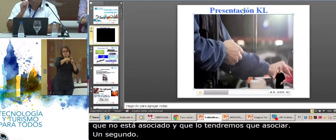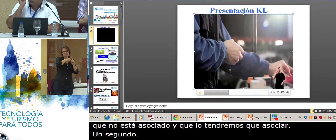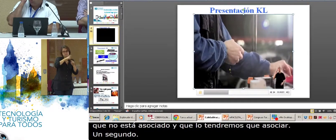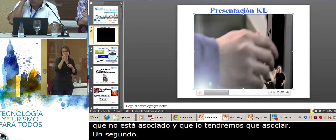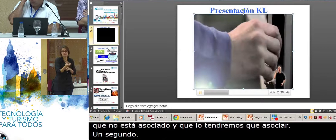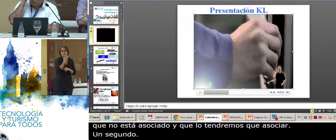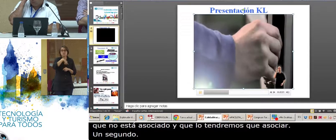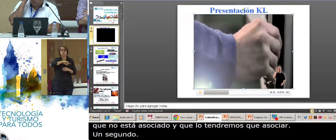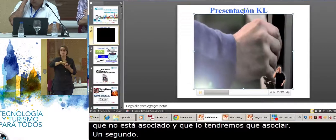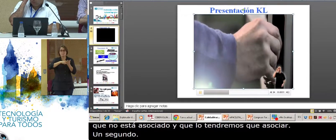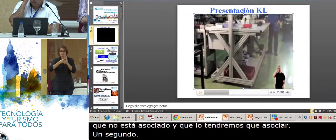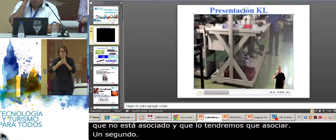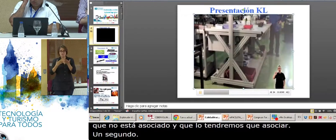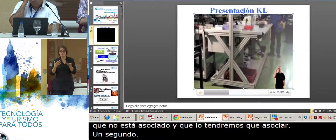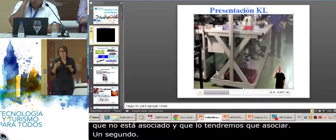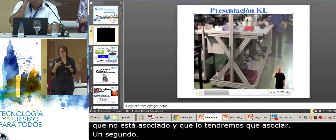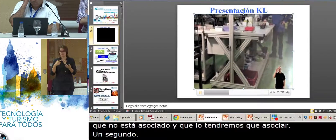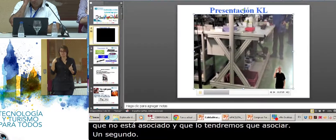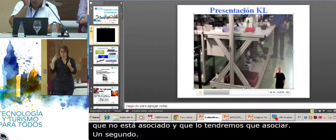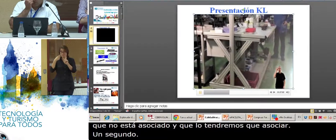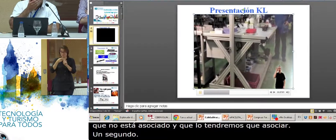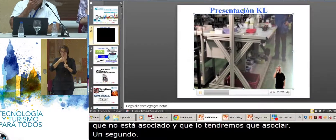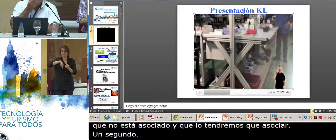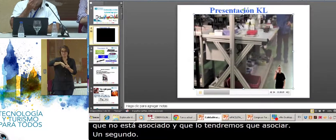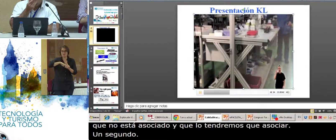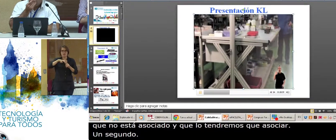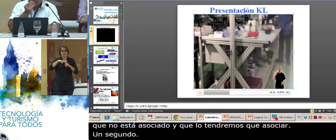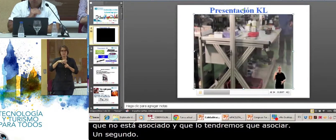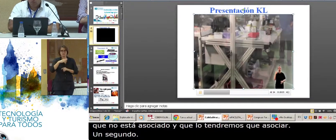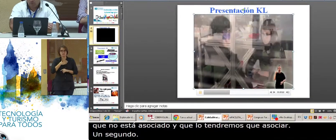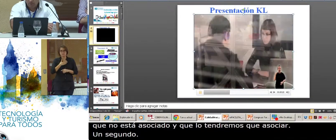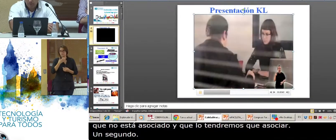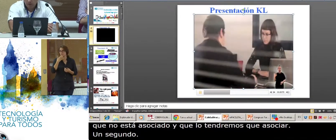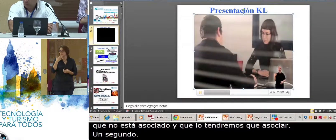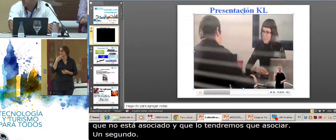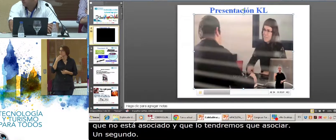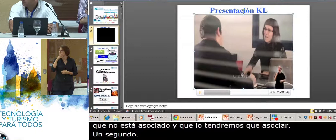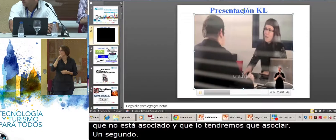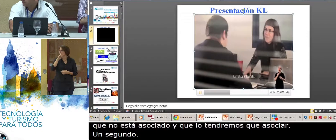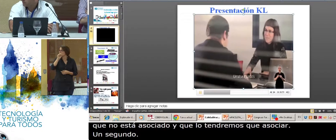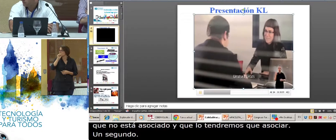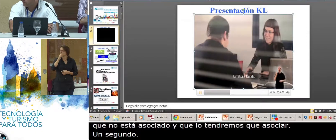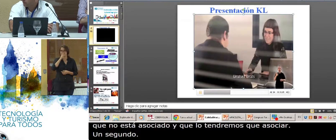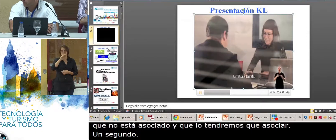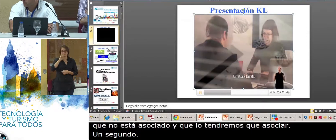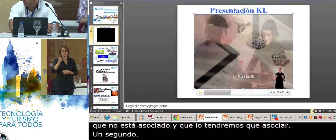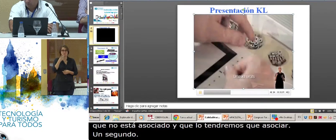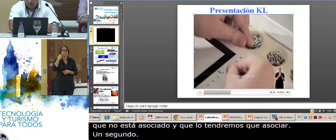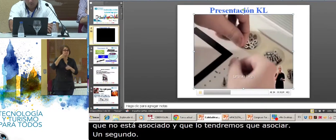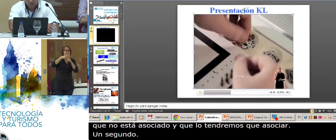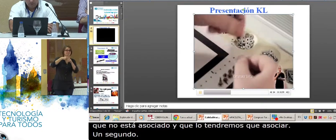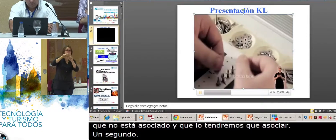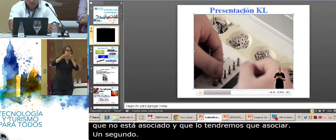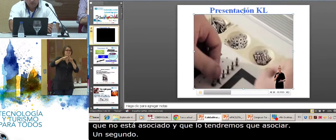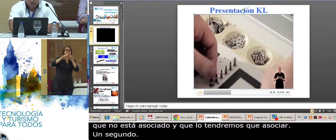types metodología para ello. of disabilities, Para and we este have fin, different disponemos de methodologies for herramientas this propias como purpose. Urratxes We have Urrats, que mide todas las methodologies that competencias e